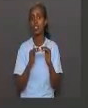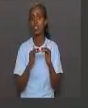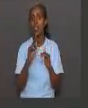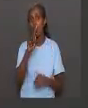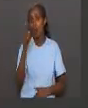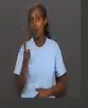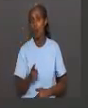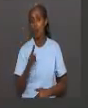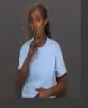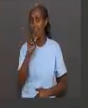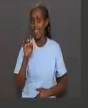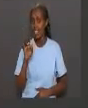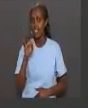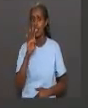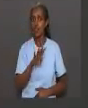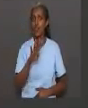equals